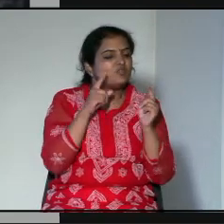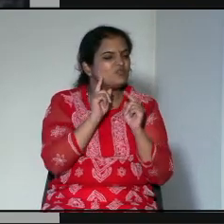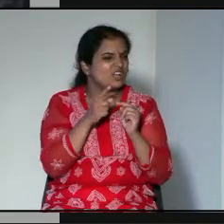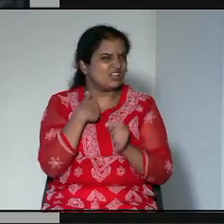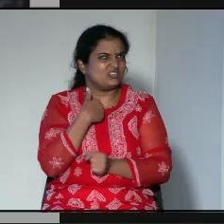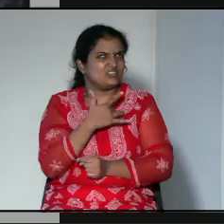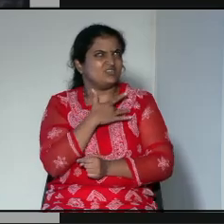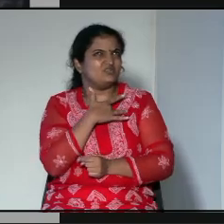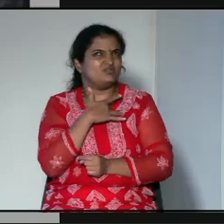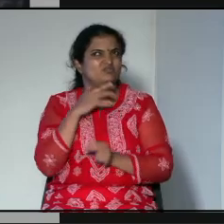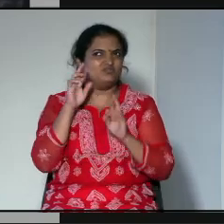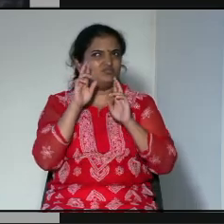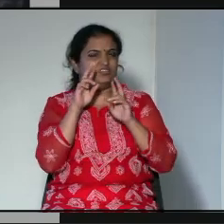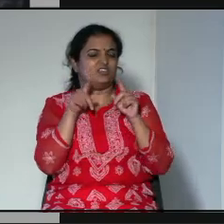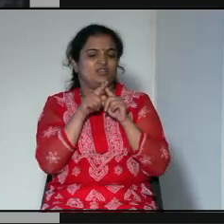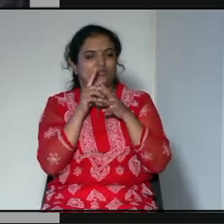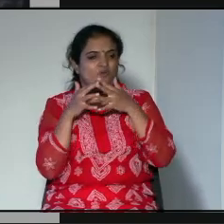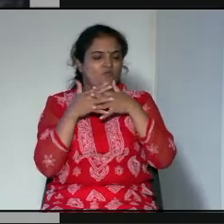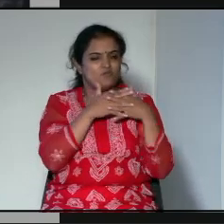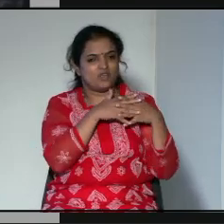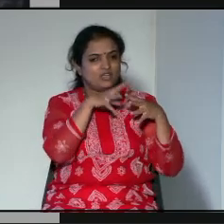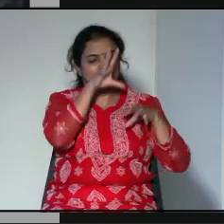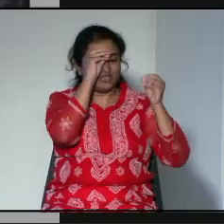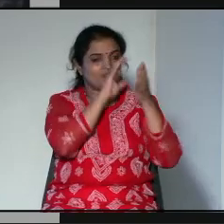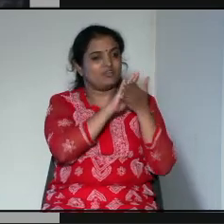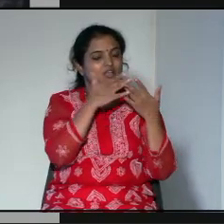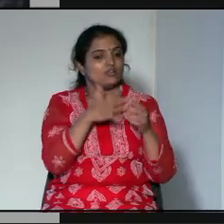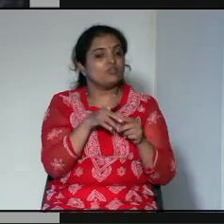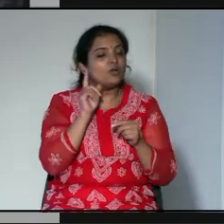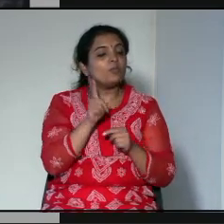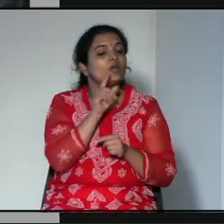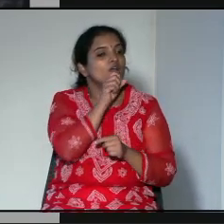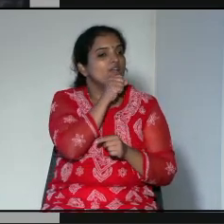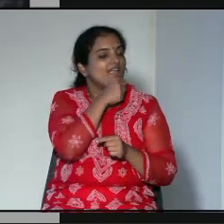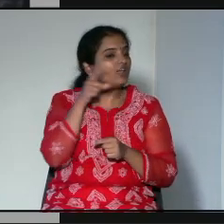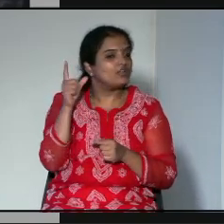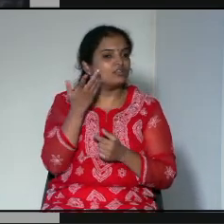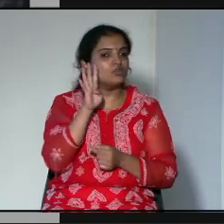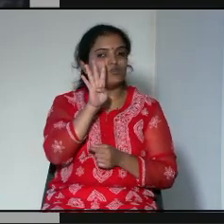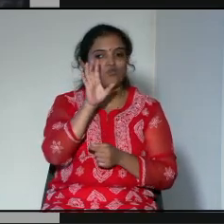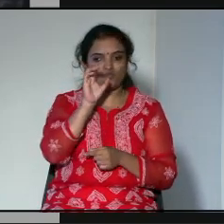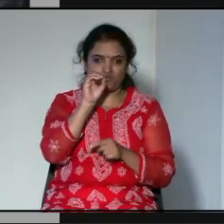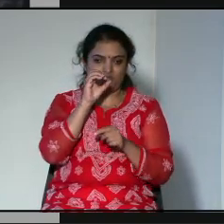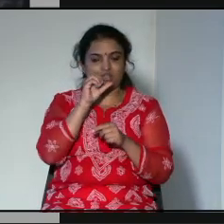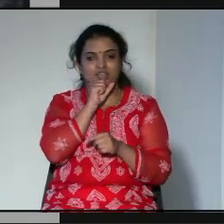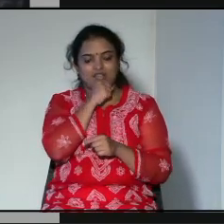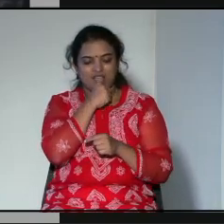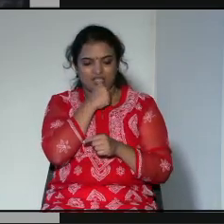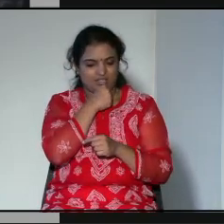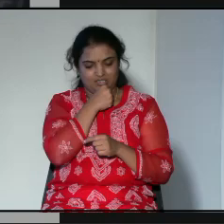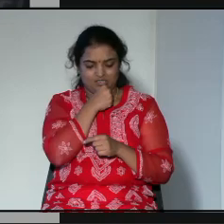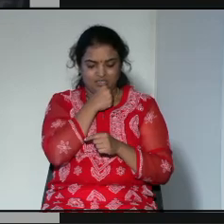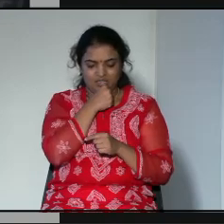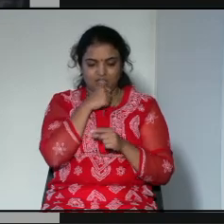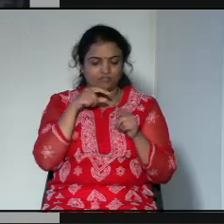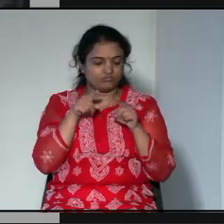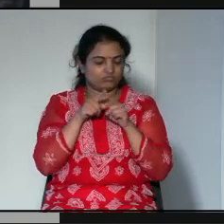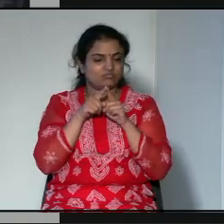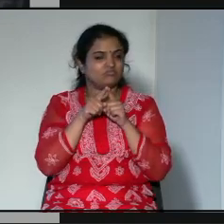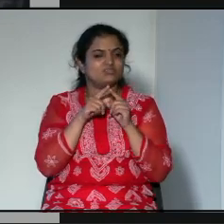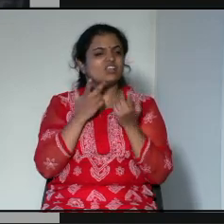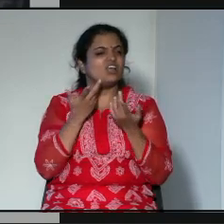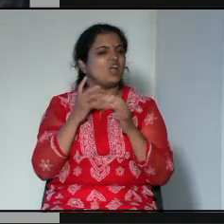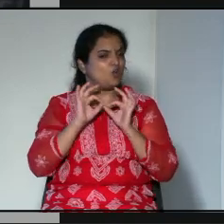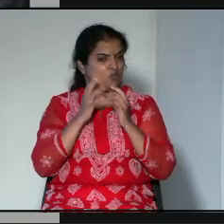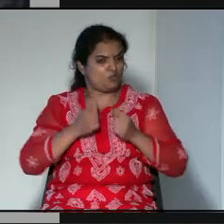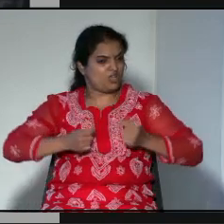she had covered the bulk of it. Here was a 40-year-old woman, single, middle class, journeying relentlessly by